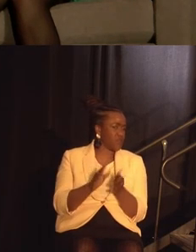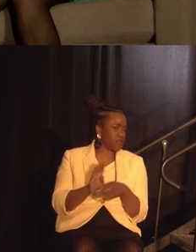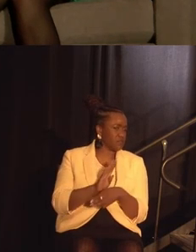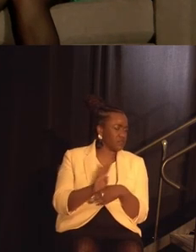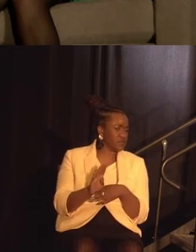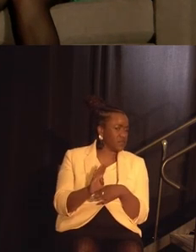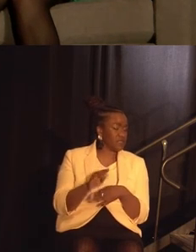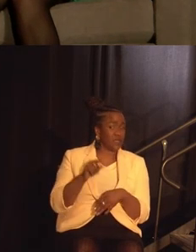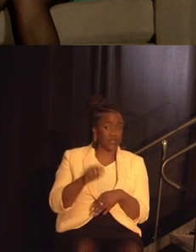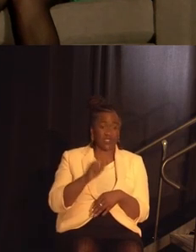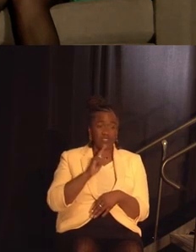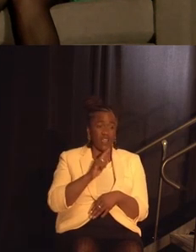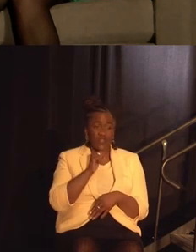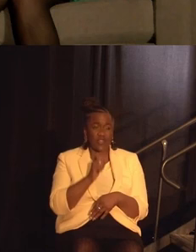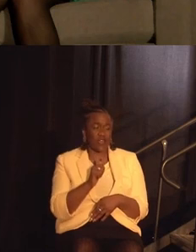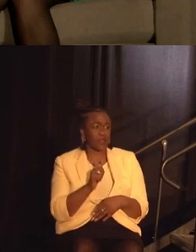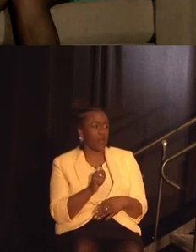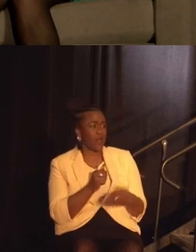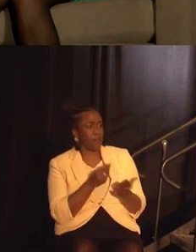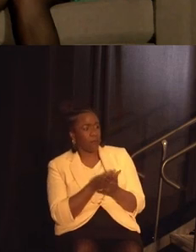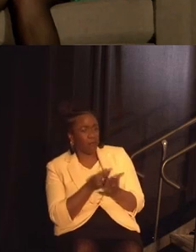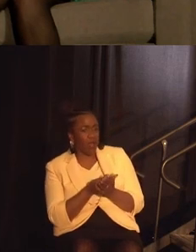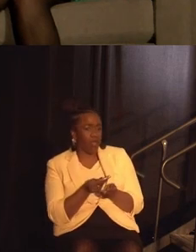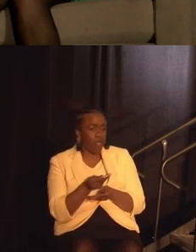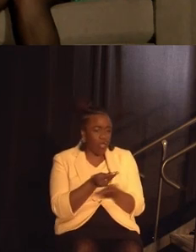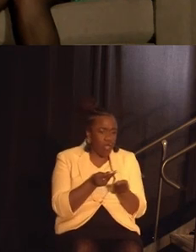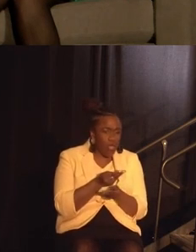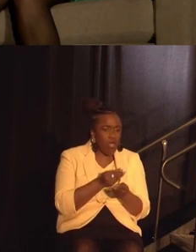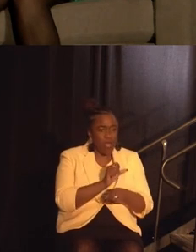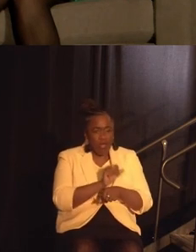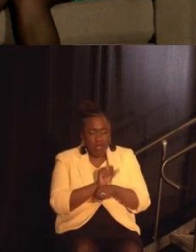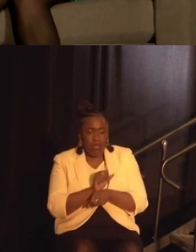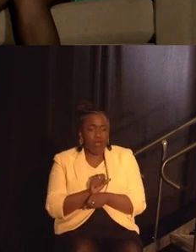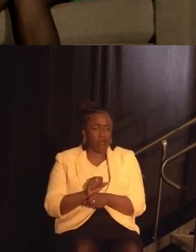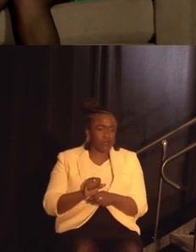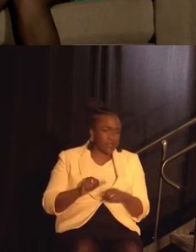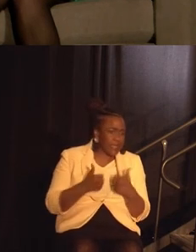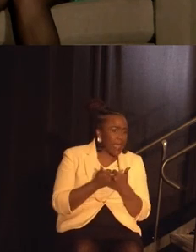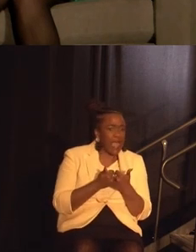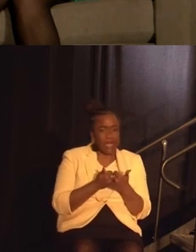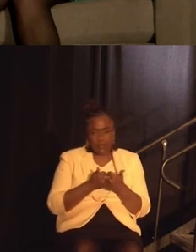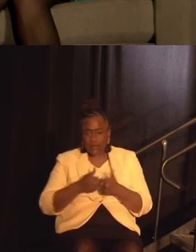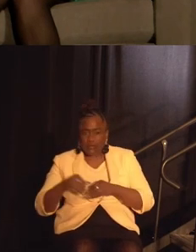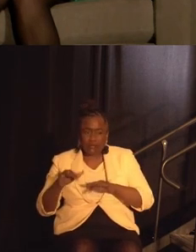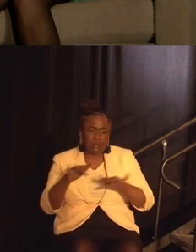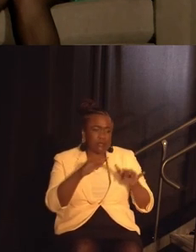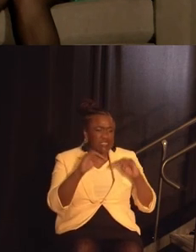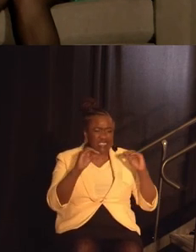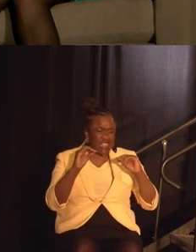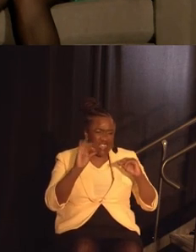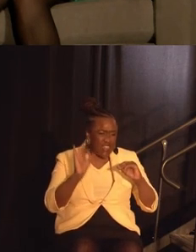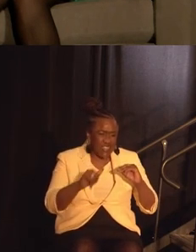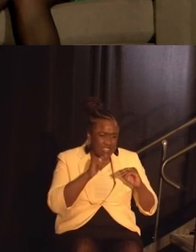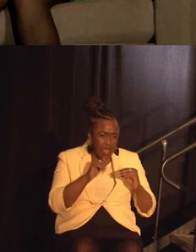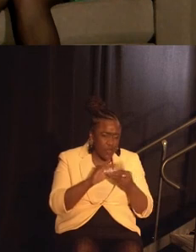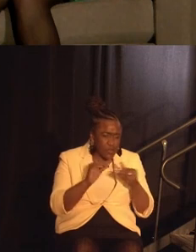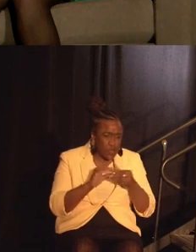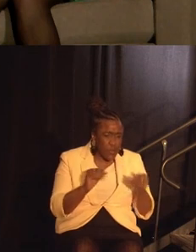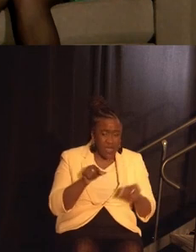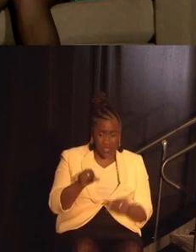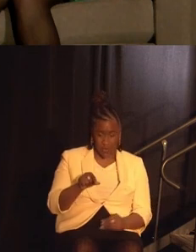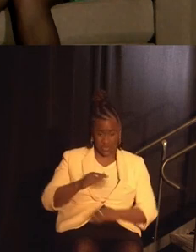the small batons of $20 bills passed around the mahjong table, beyond the table's green felt stained with cheap Tsingtao